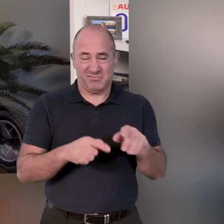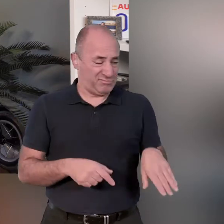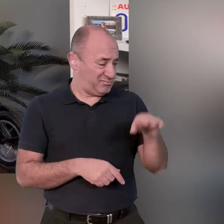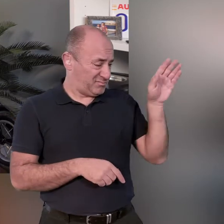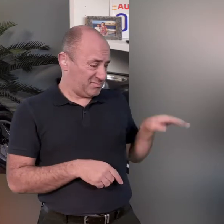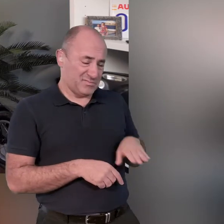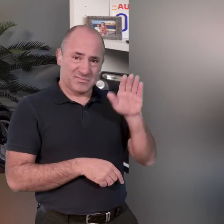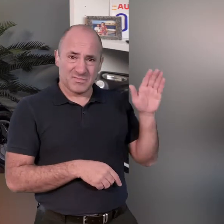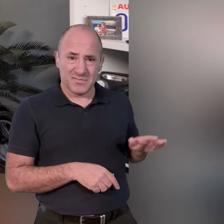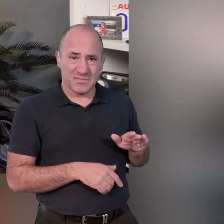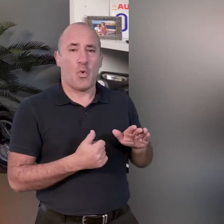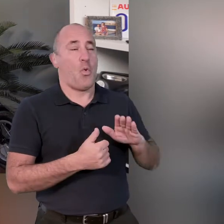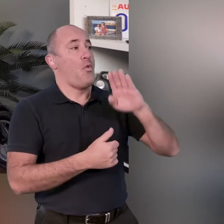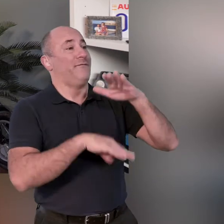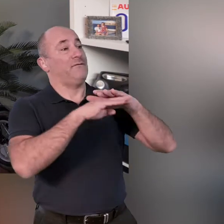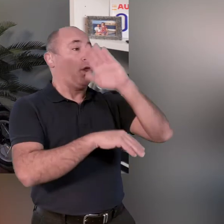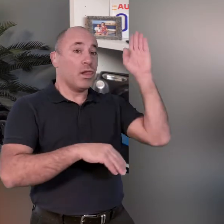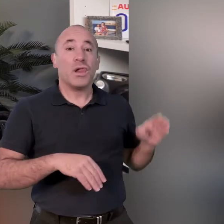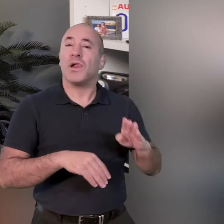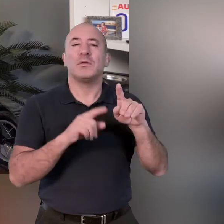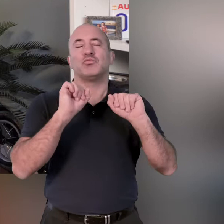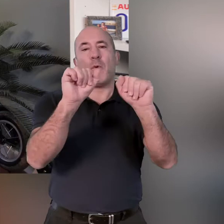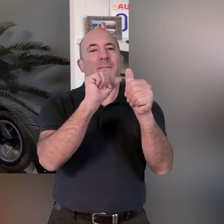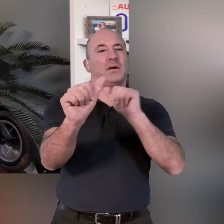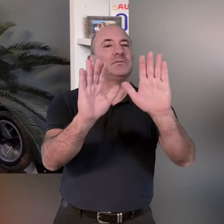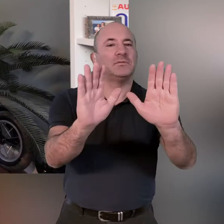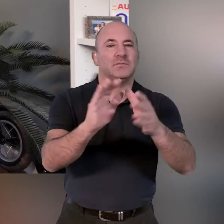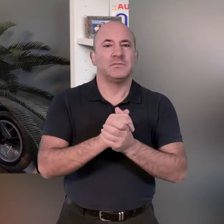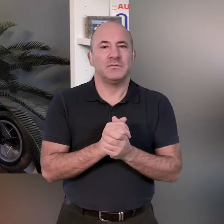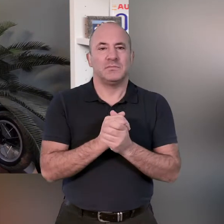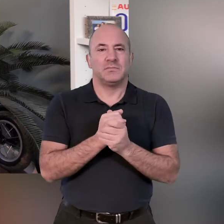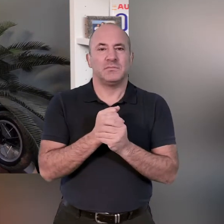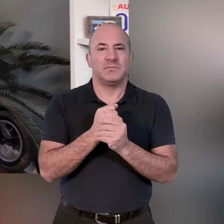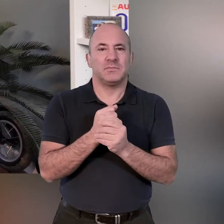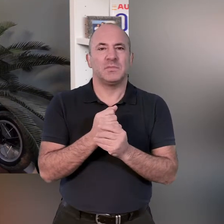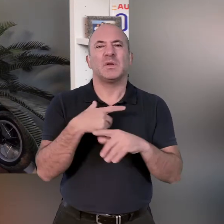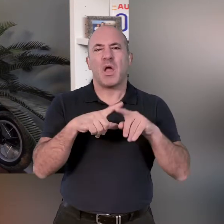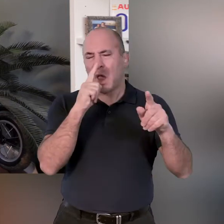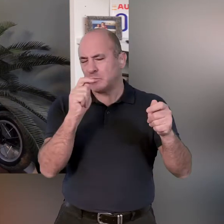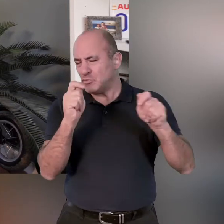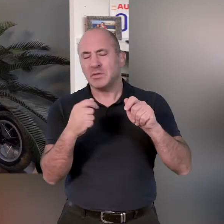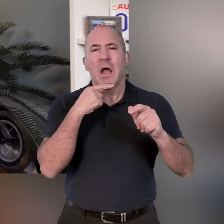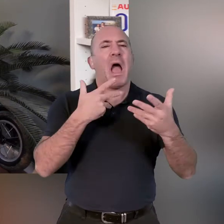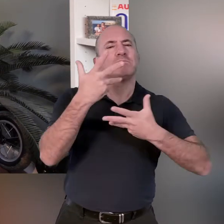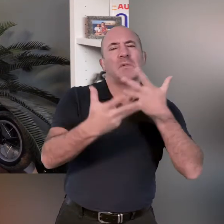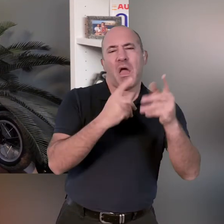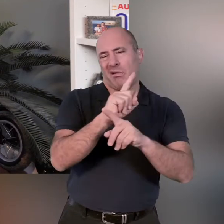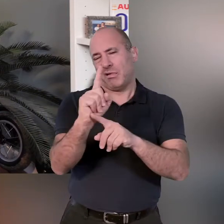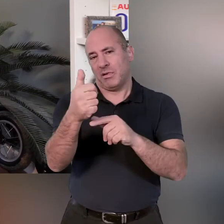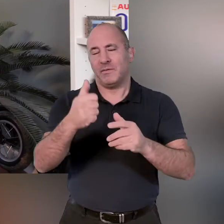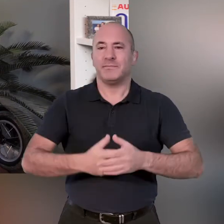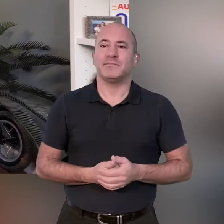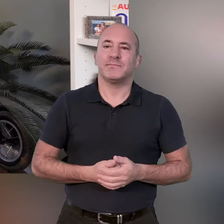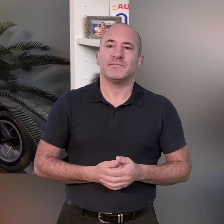this, that's also fine. Just doing the best range of motion here. And I will explain that as we go through, that you can, how you